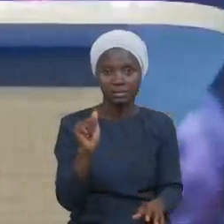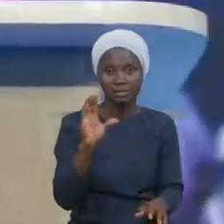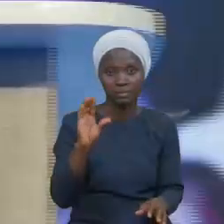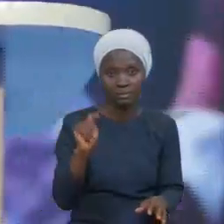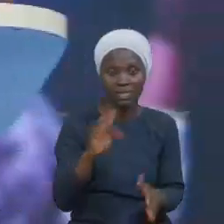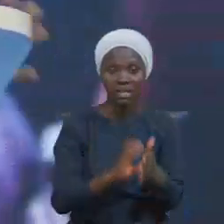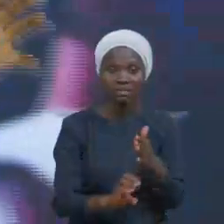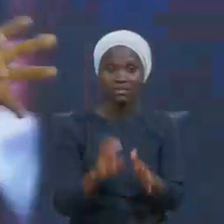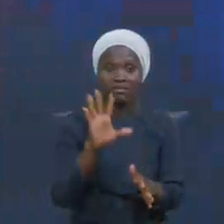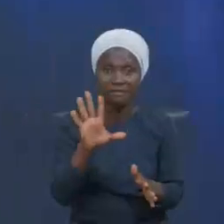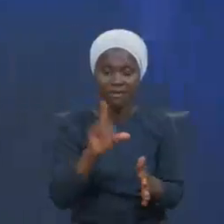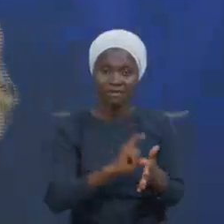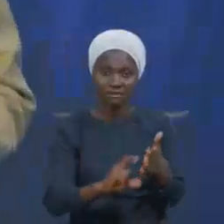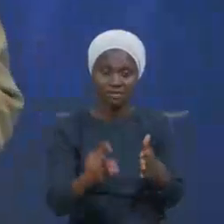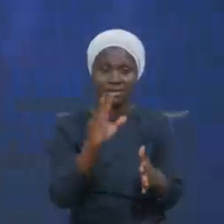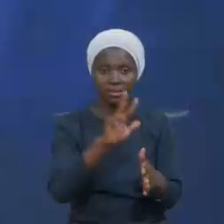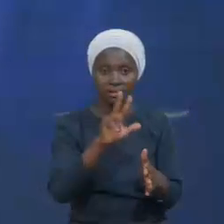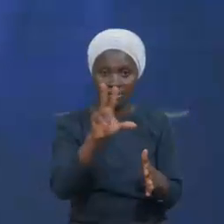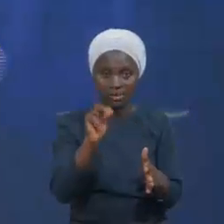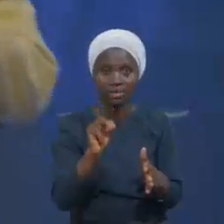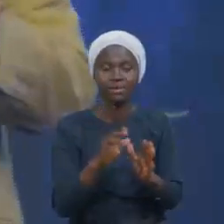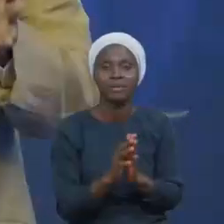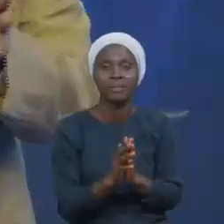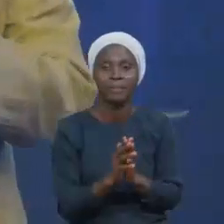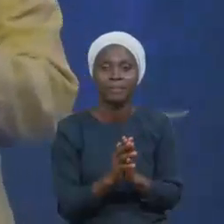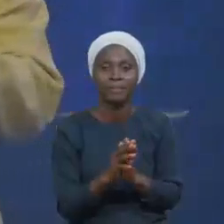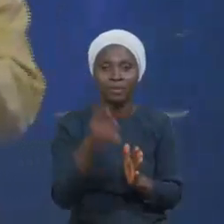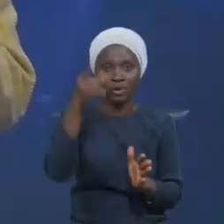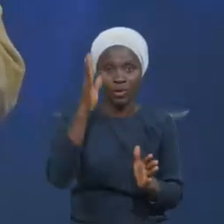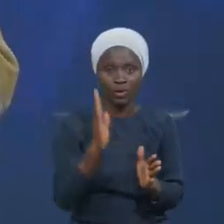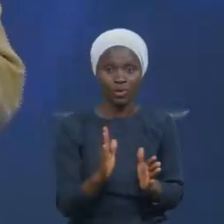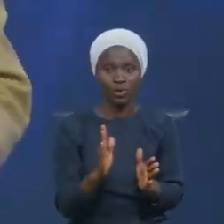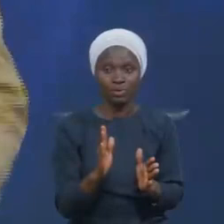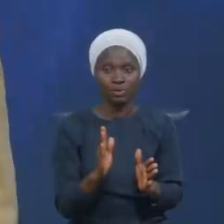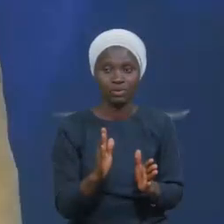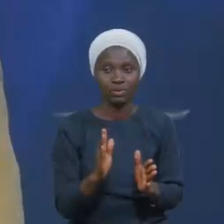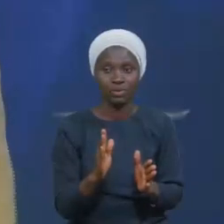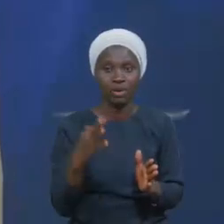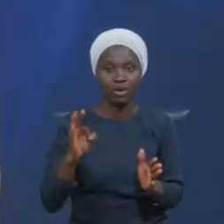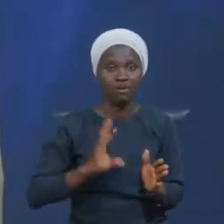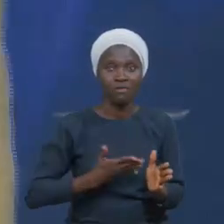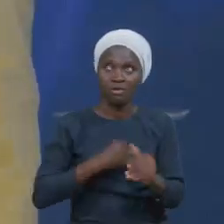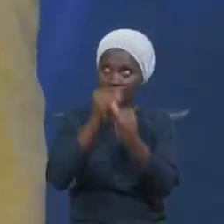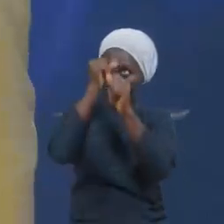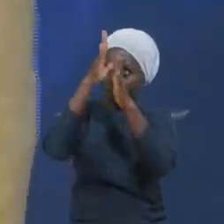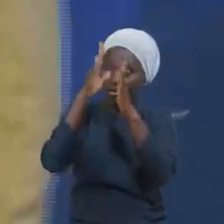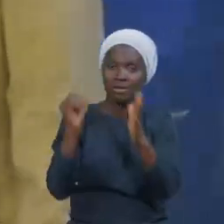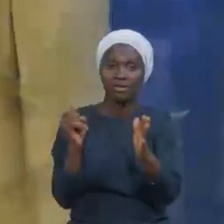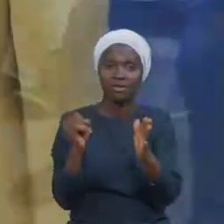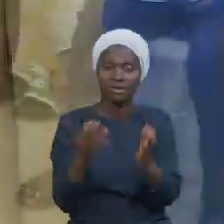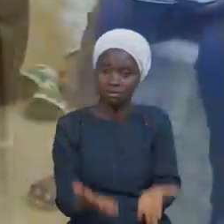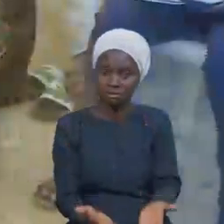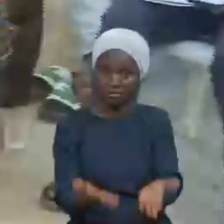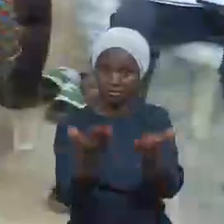30. Acts chapter 5, verse 30. God, the God of our fathers, raised